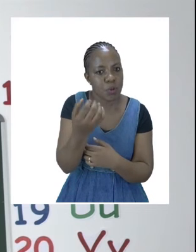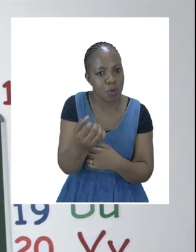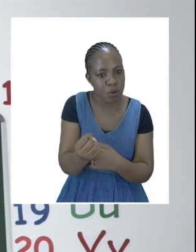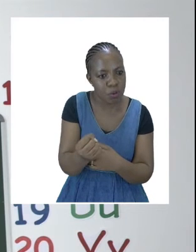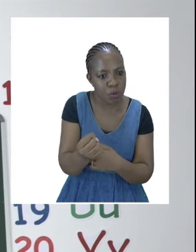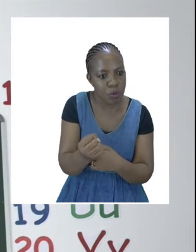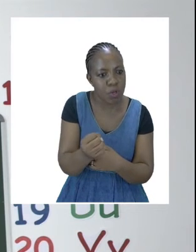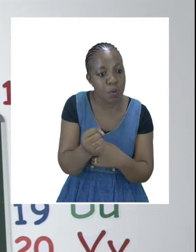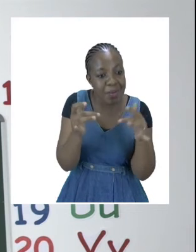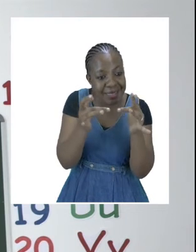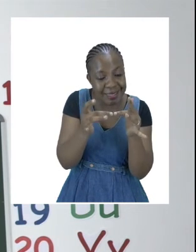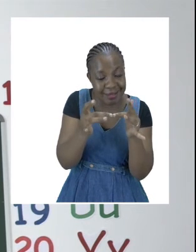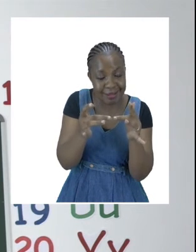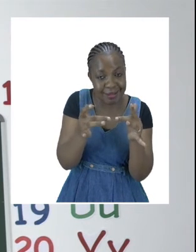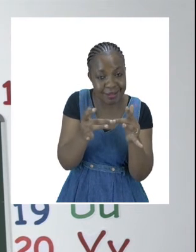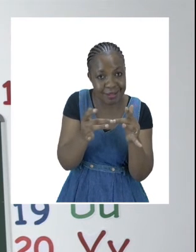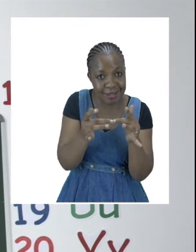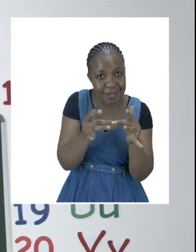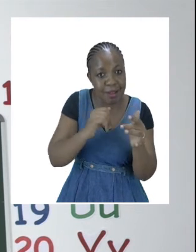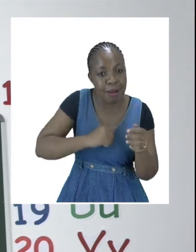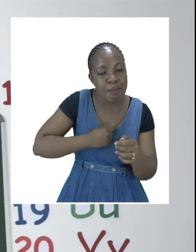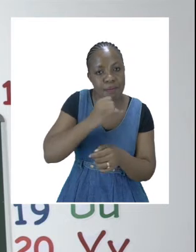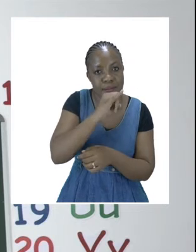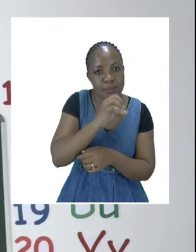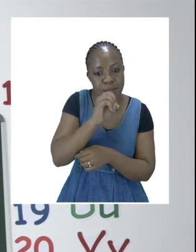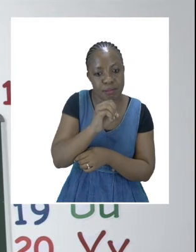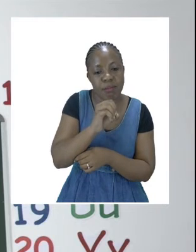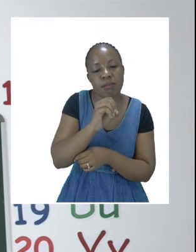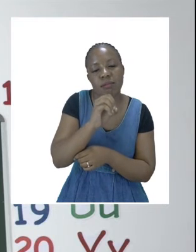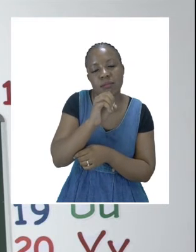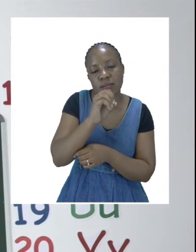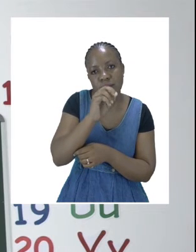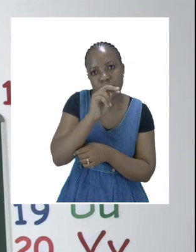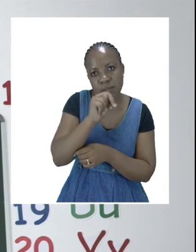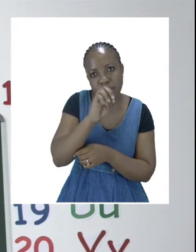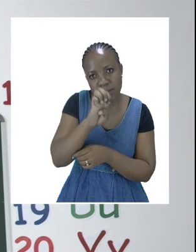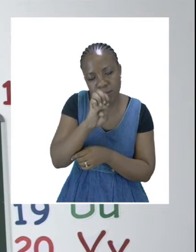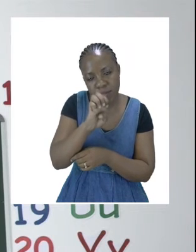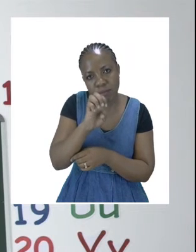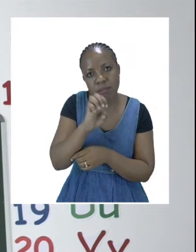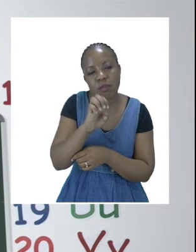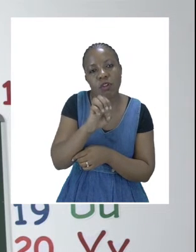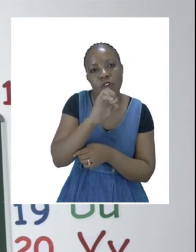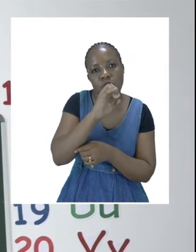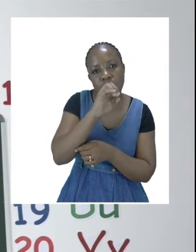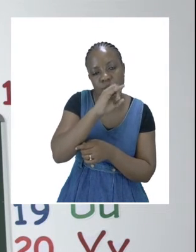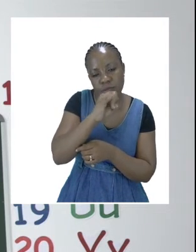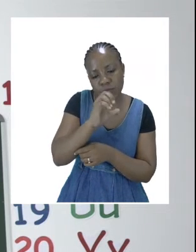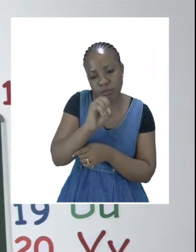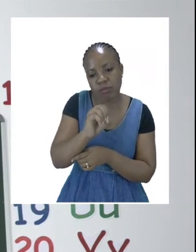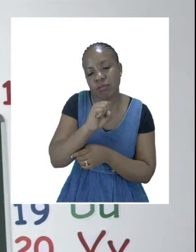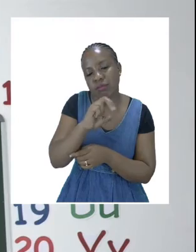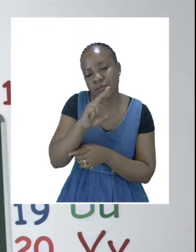our online platforms, MyZone and Zoshi Facebook pages, and in addition,